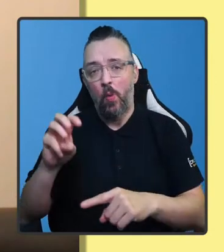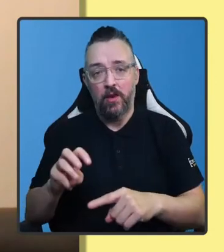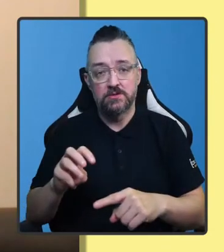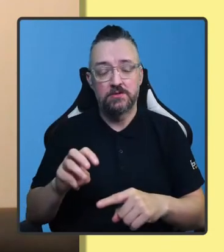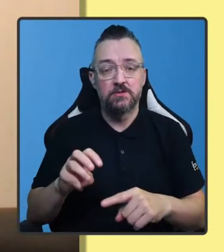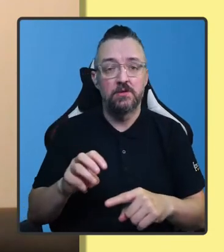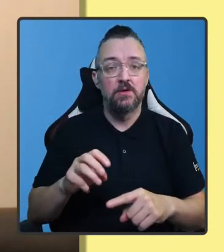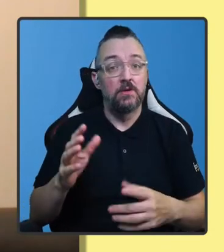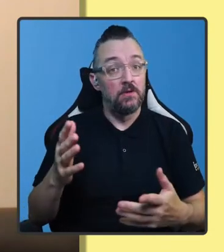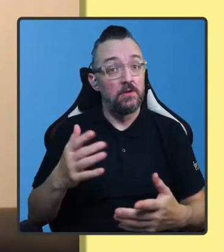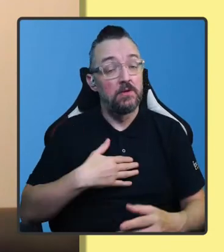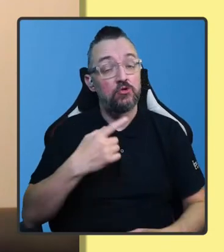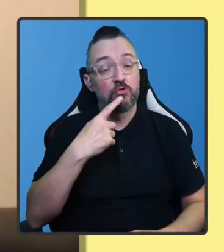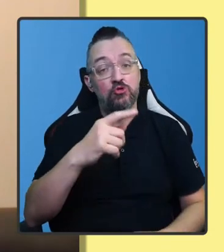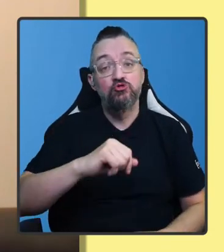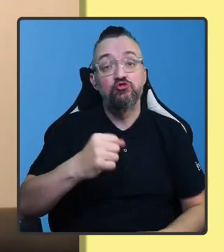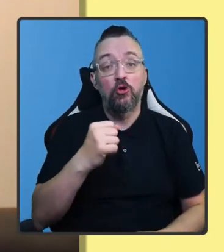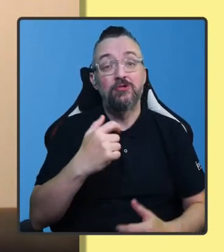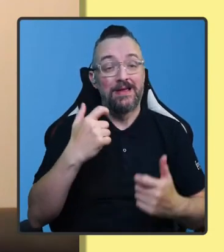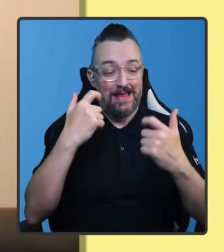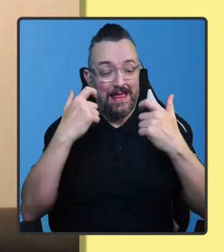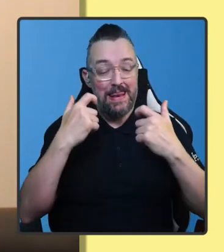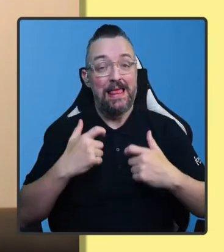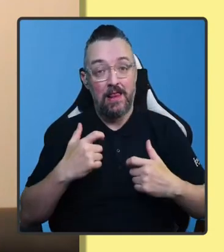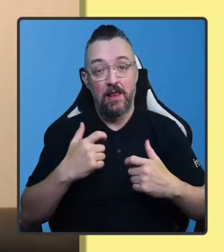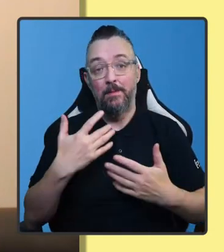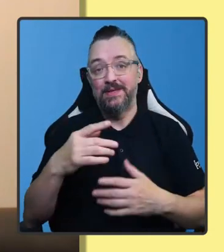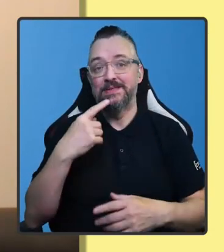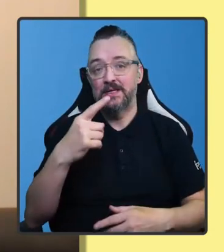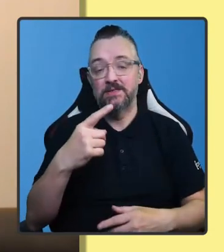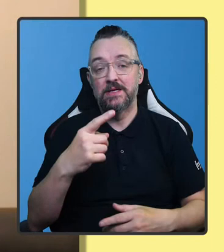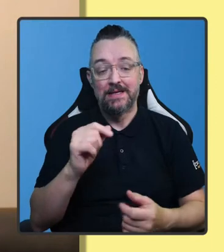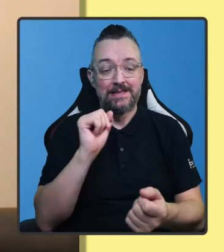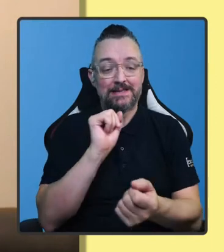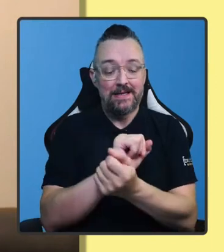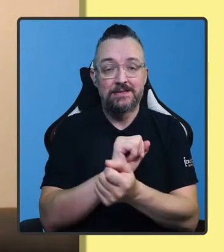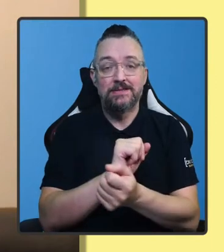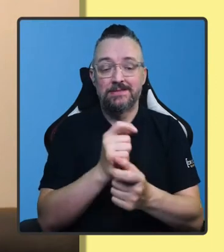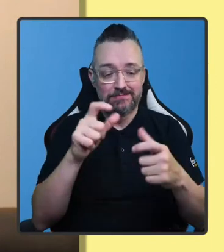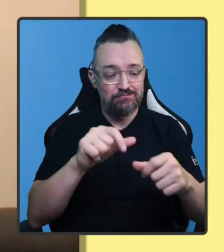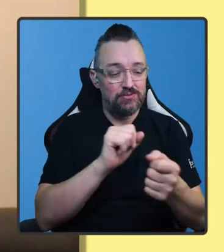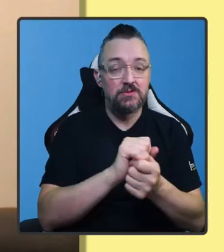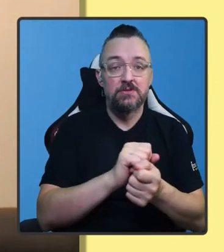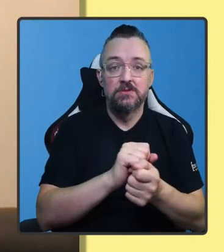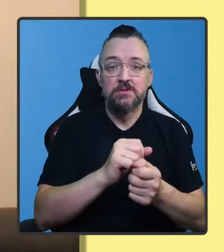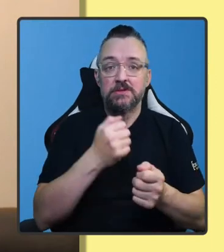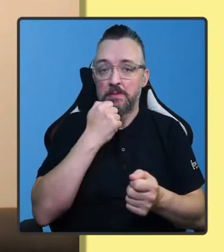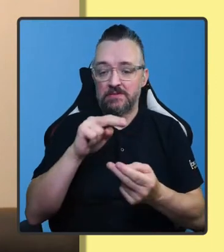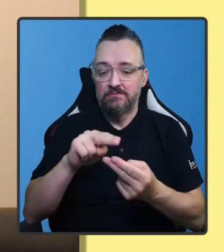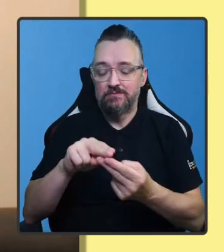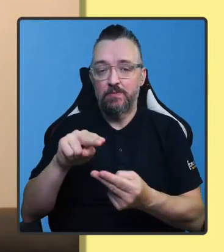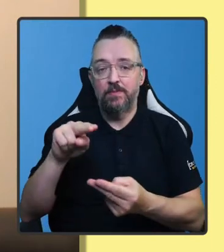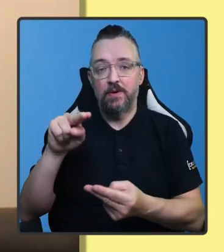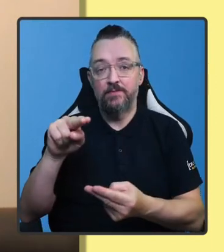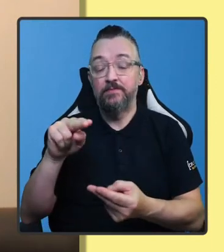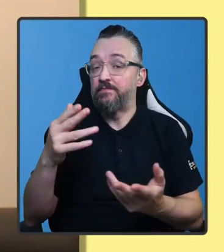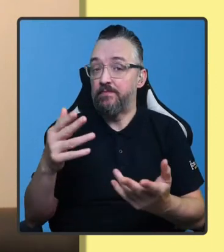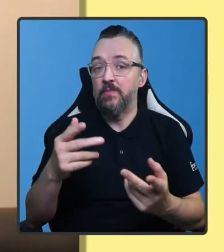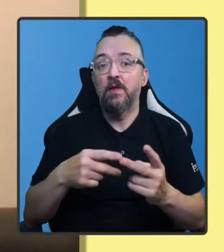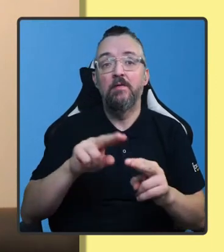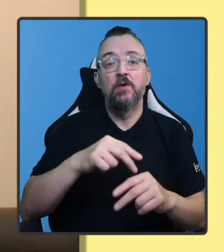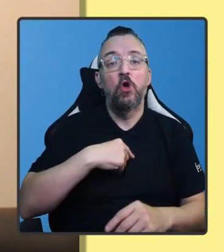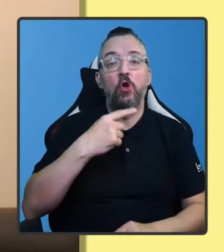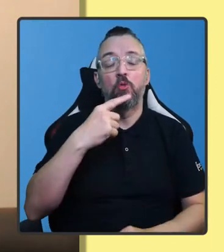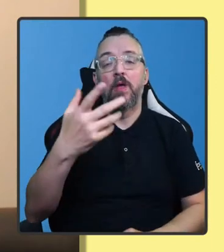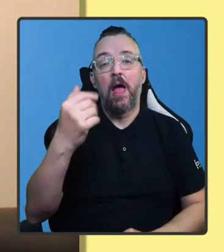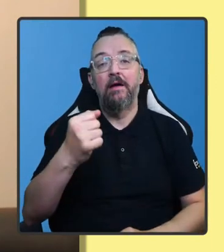if I also told you that Scottish Legal have warned that sentence lengths and custody rates continue to increase? What if I told you that we have a reconviction rate